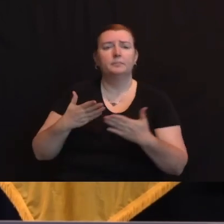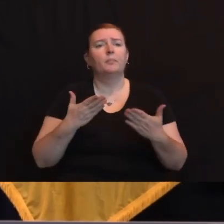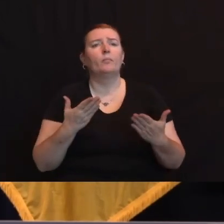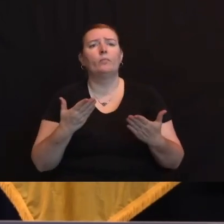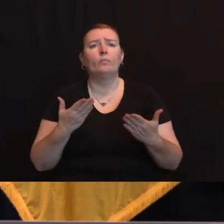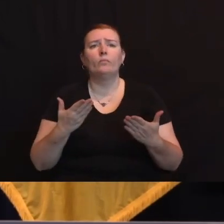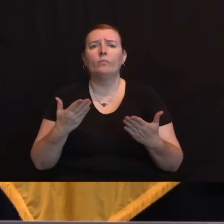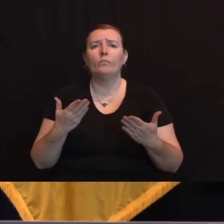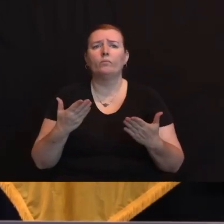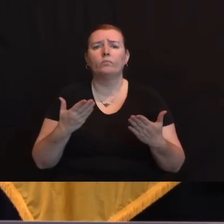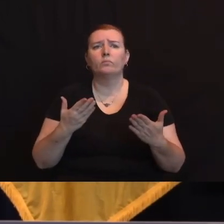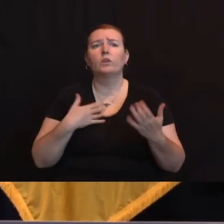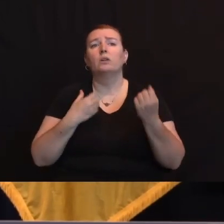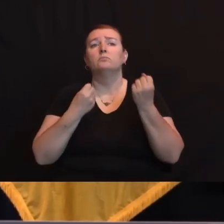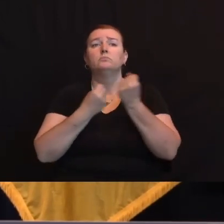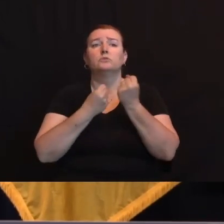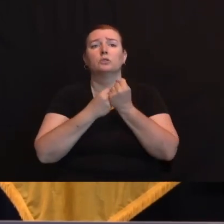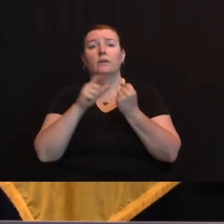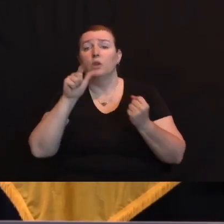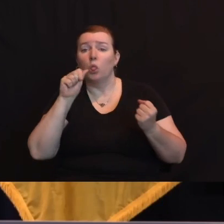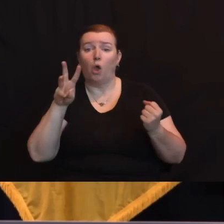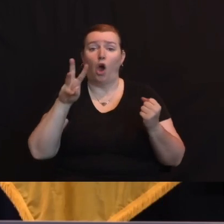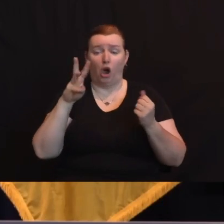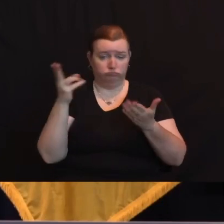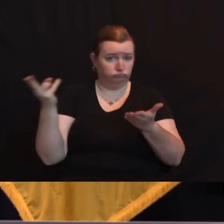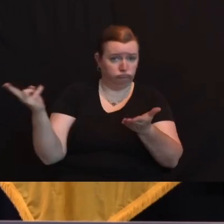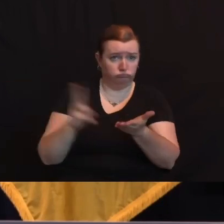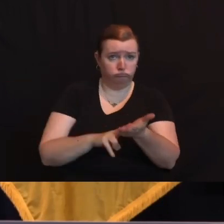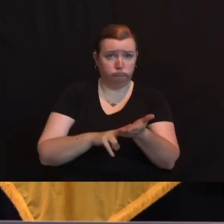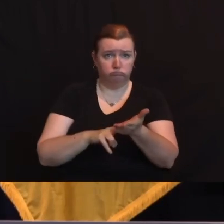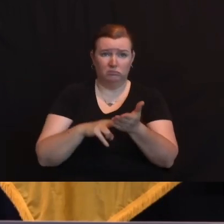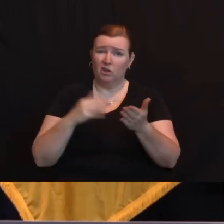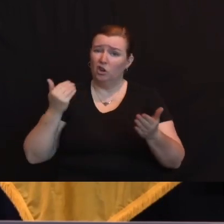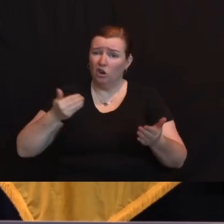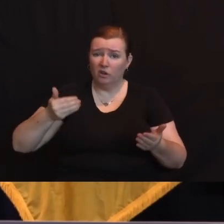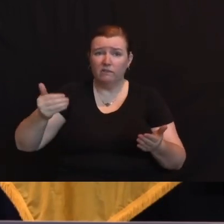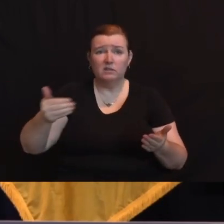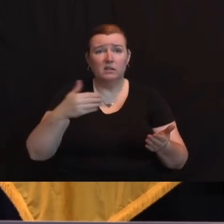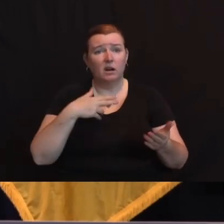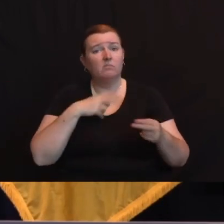a law that I signed. You know, we say this many times. You have been